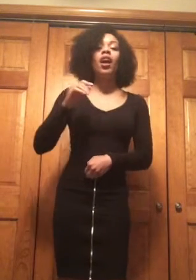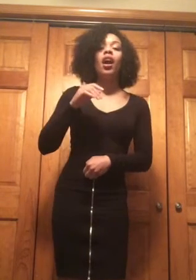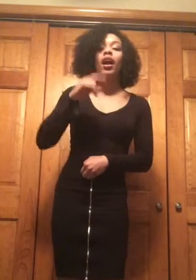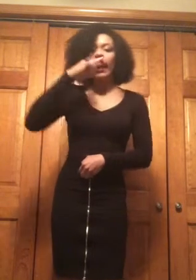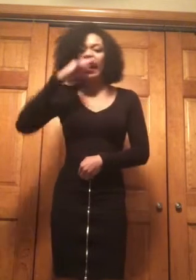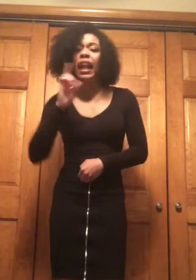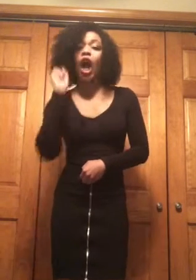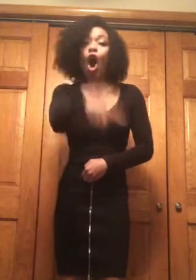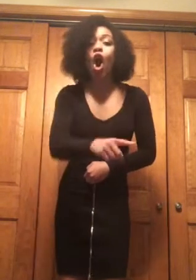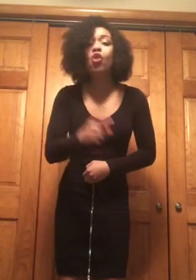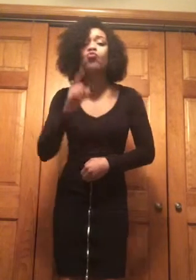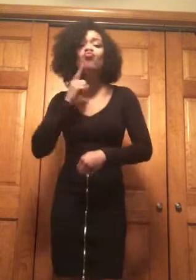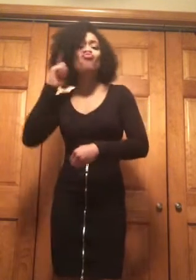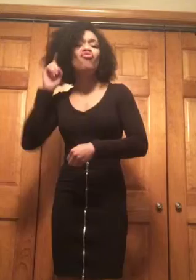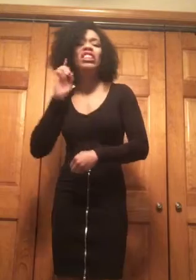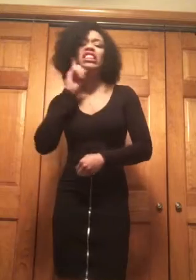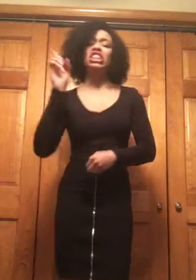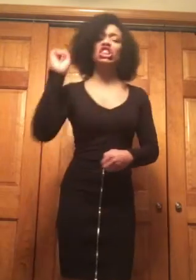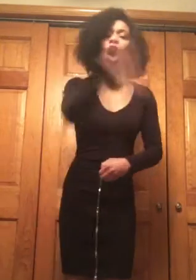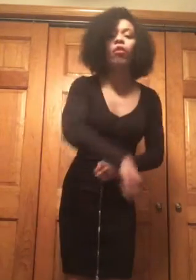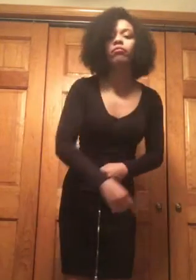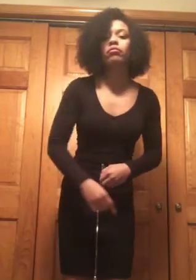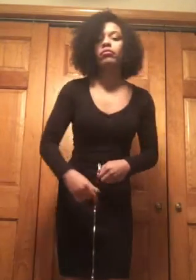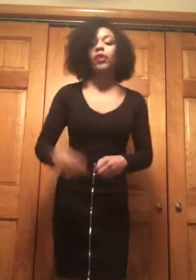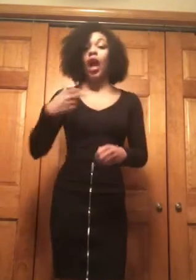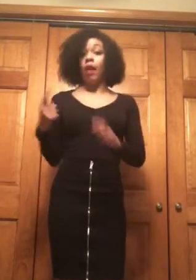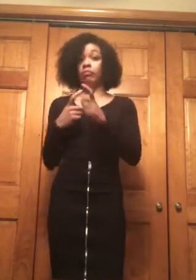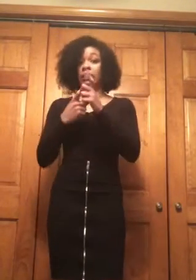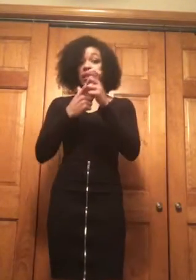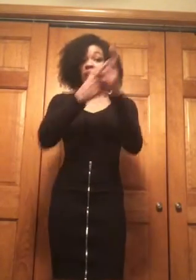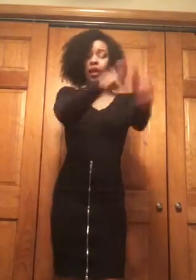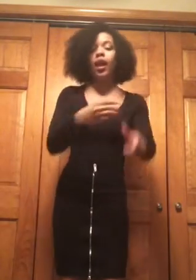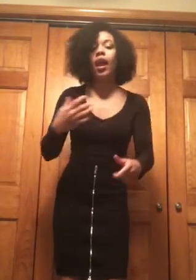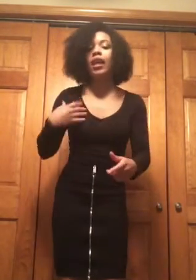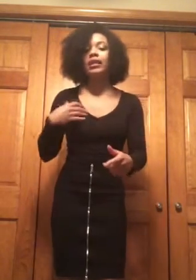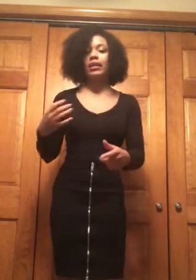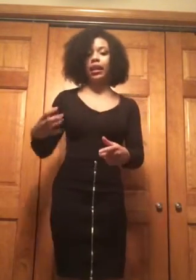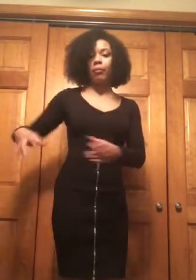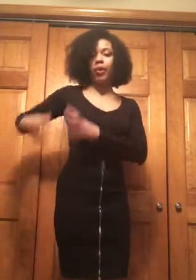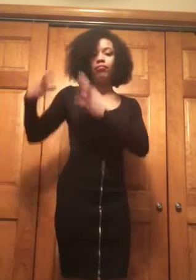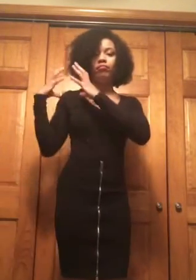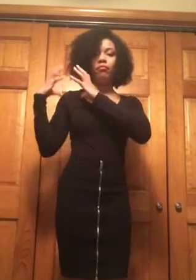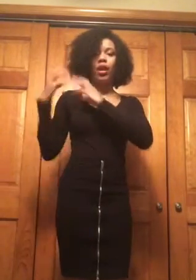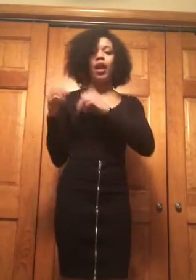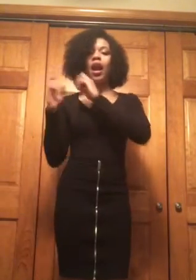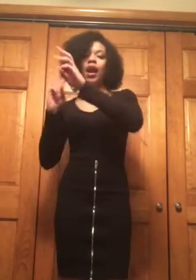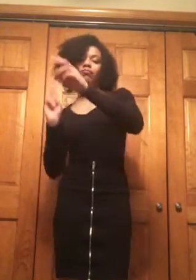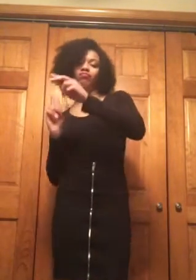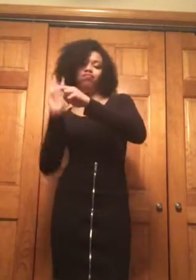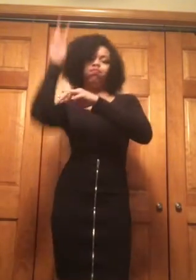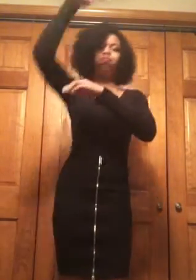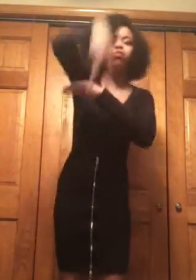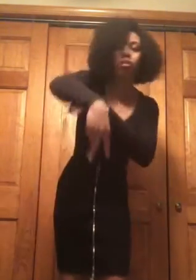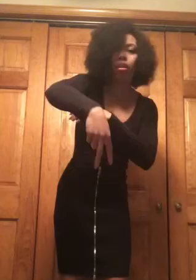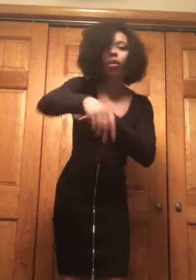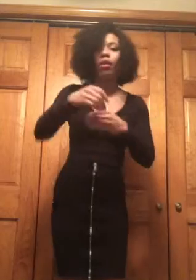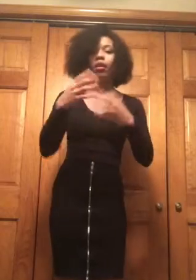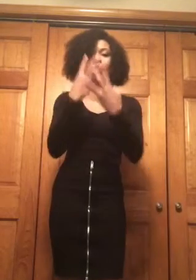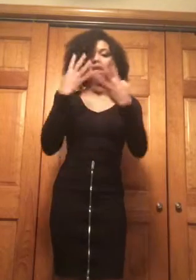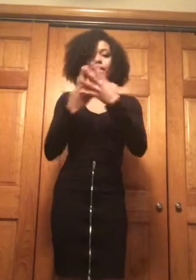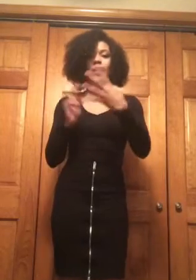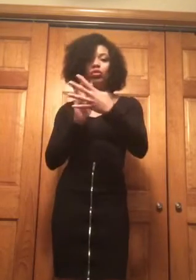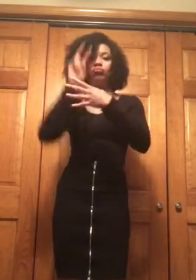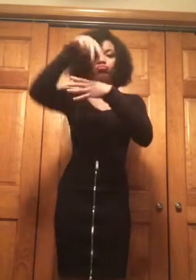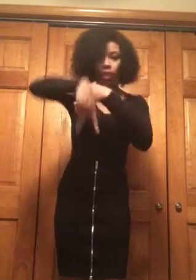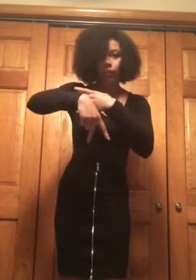kid, go!" So as I'm running, I take off my cape and I throw it up onto the barbed wire fence. And I